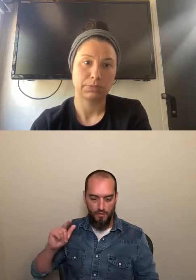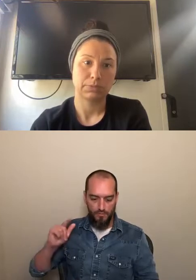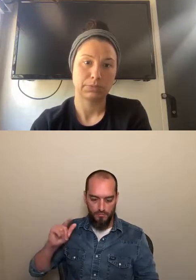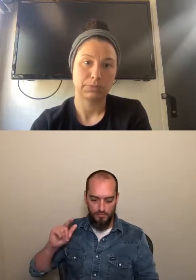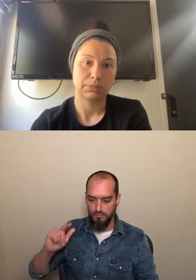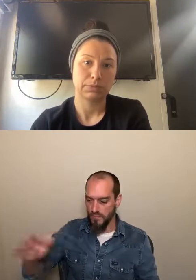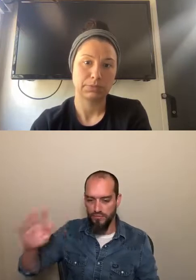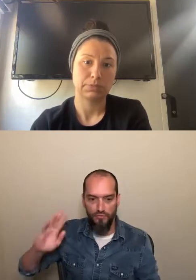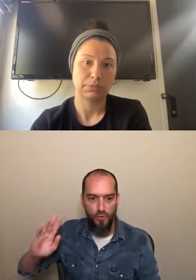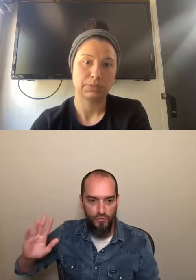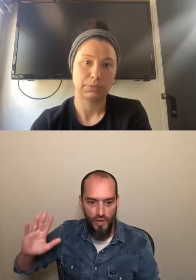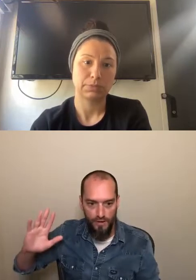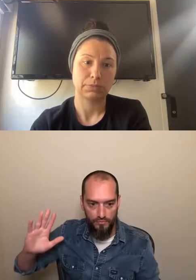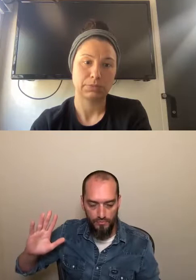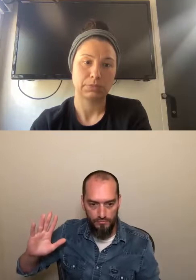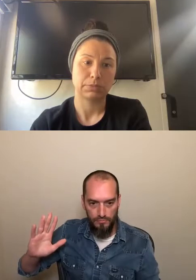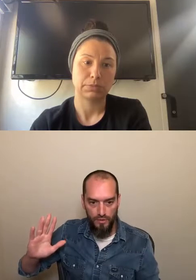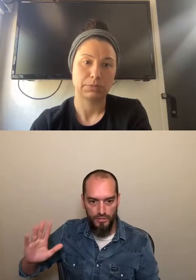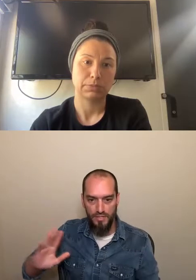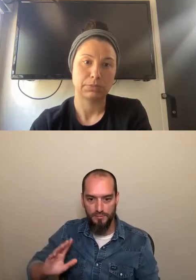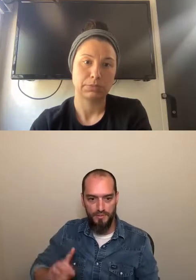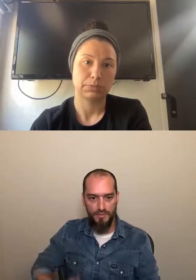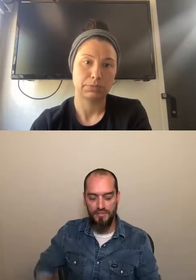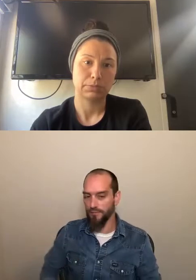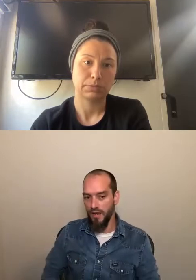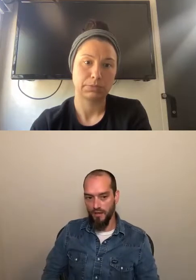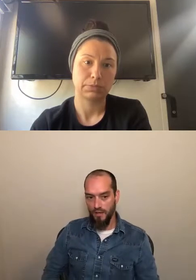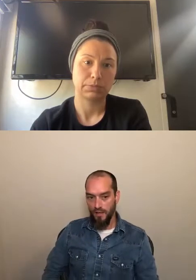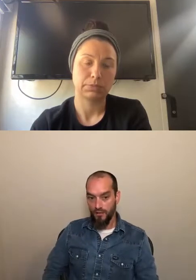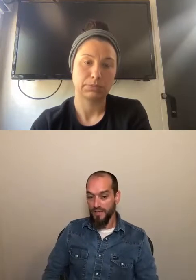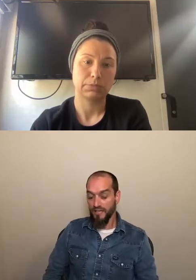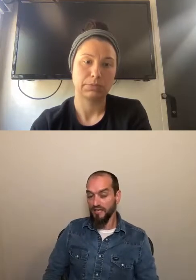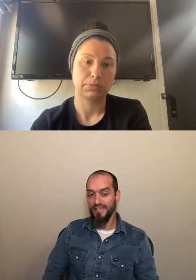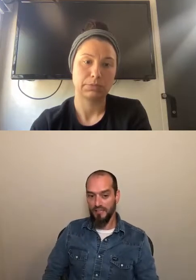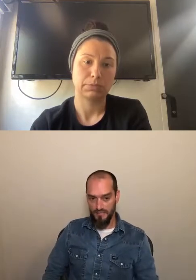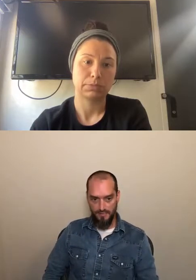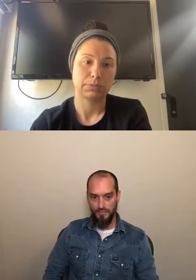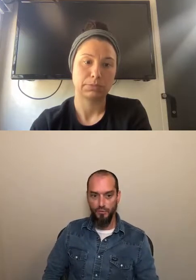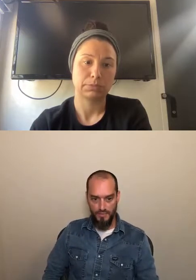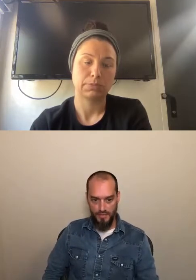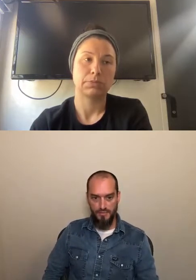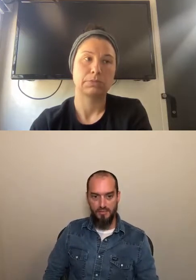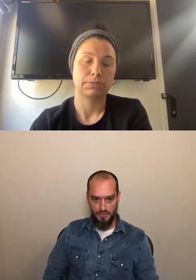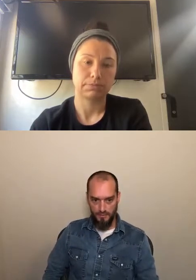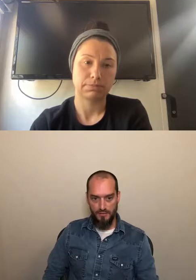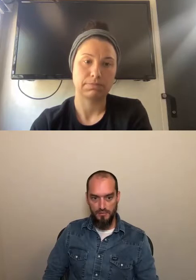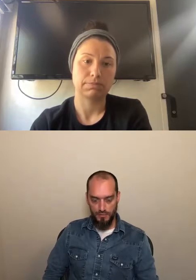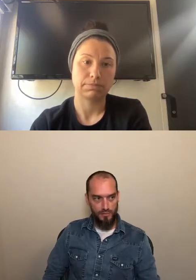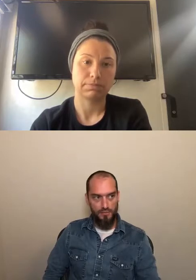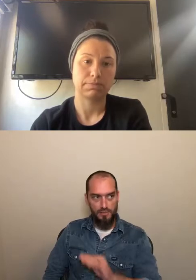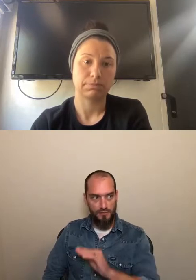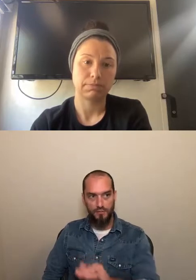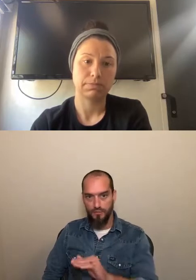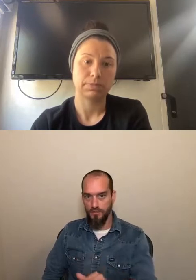they're out. They've got four or five other assessments in the same day. They're making a killing doing that